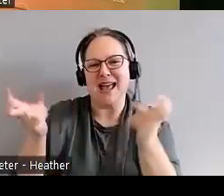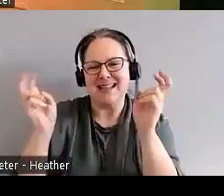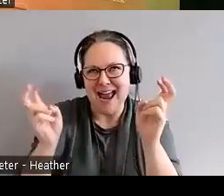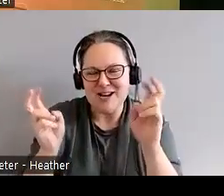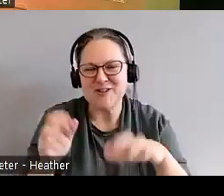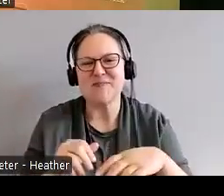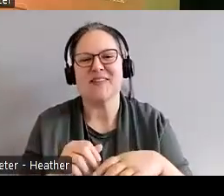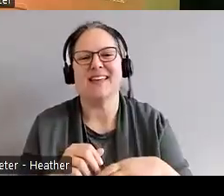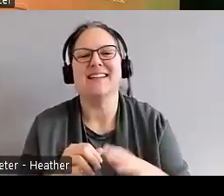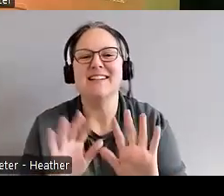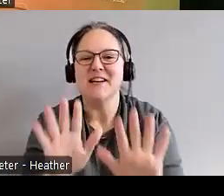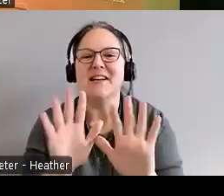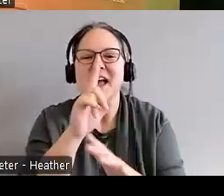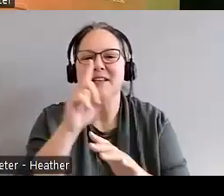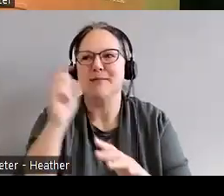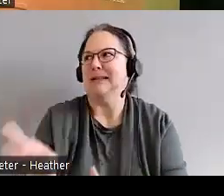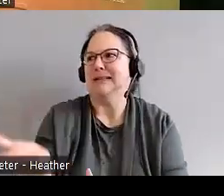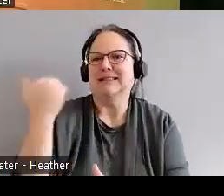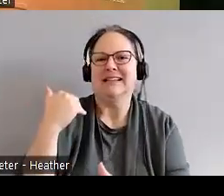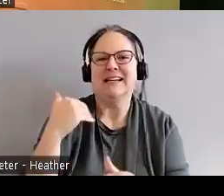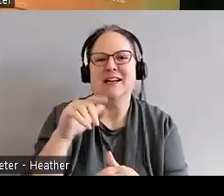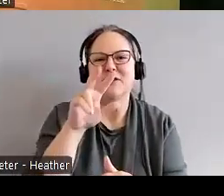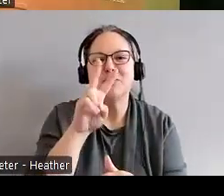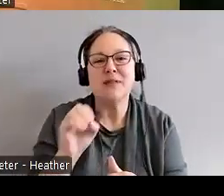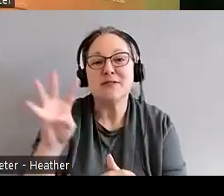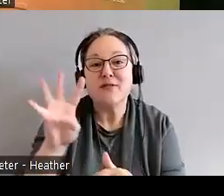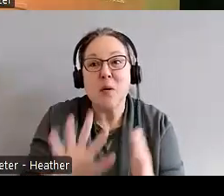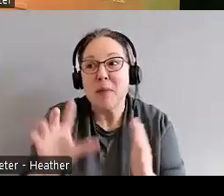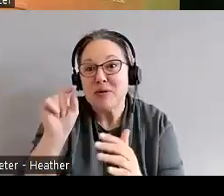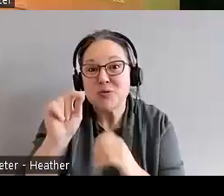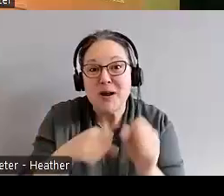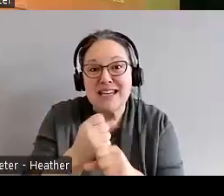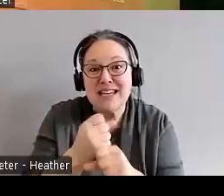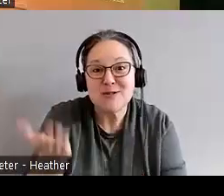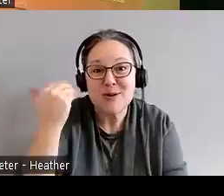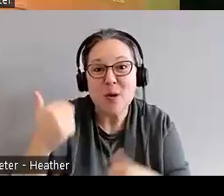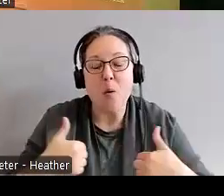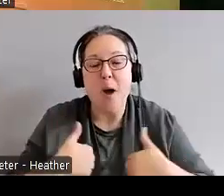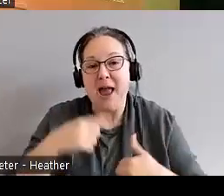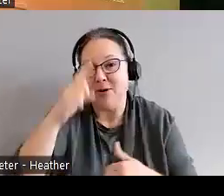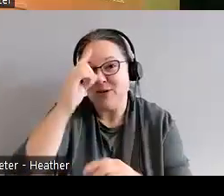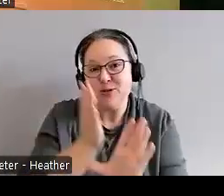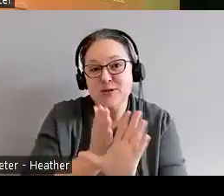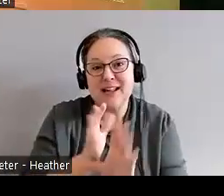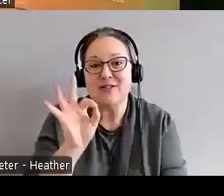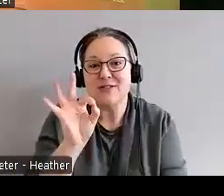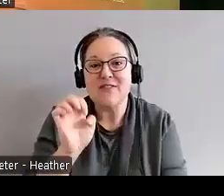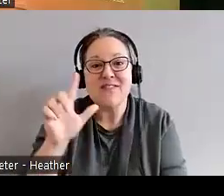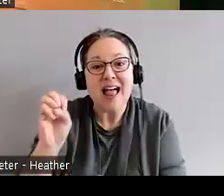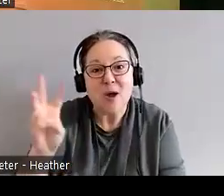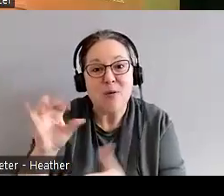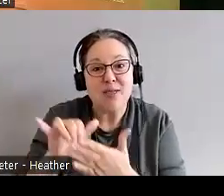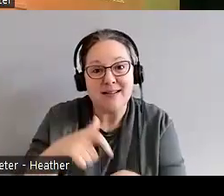It's because it's like 2004, that's more than 20 years ago, and when I was a neuropsychiatry fellow. And the idea